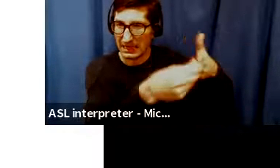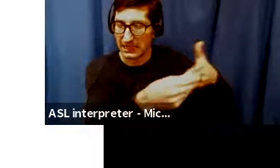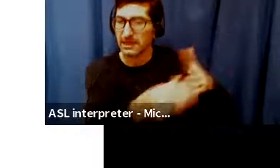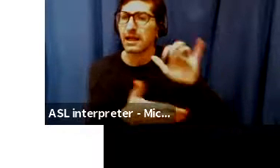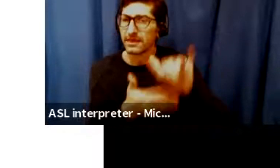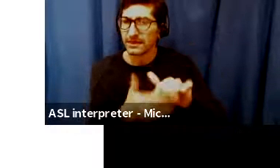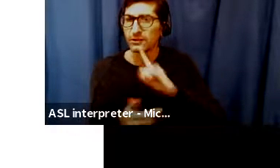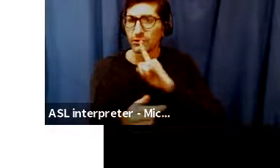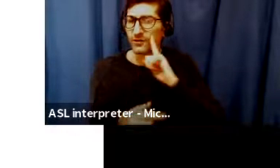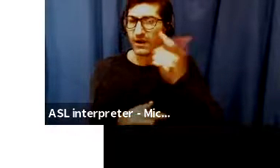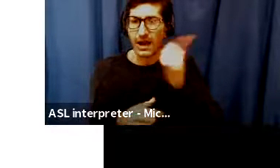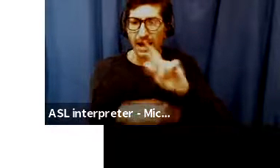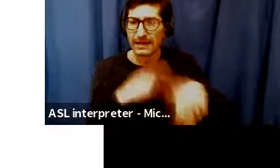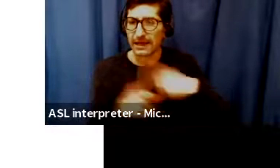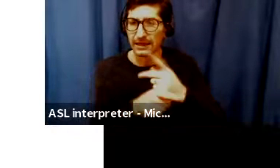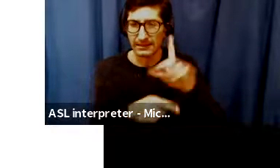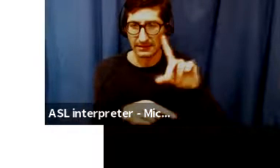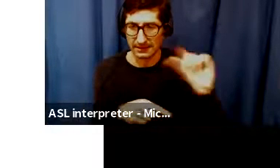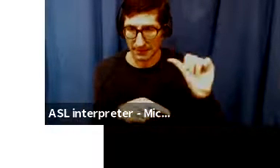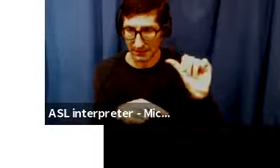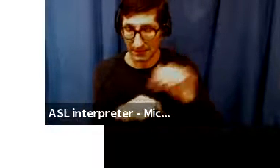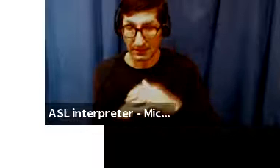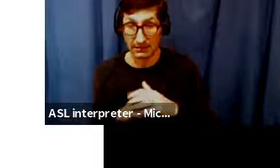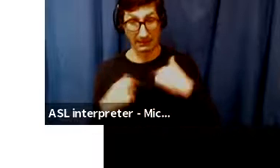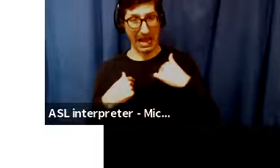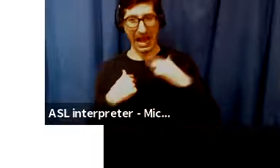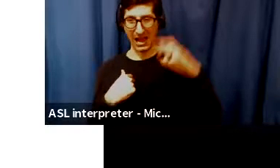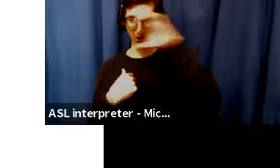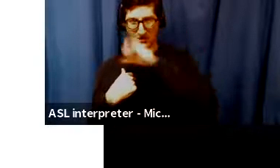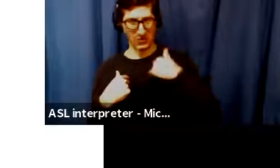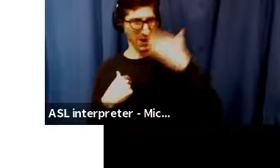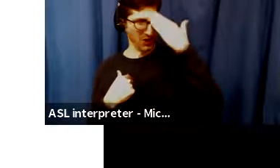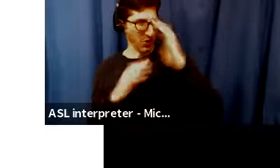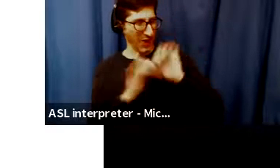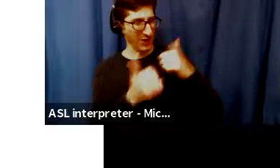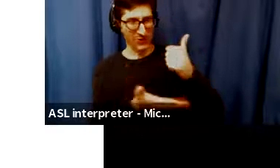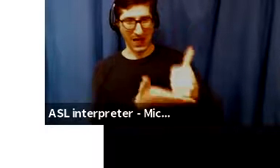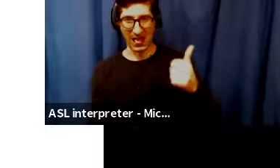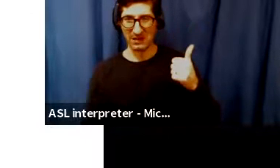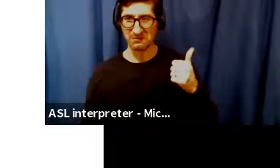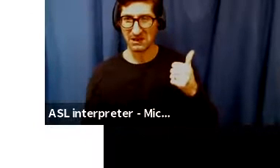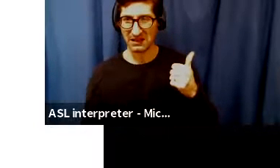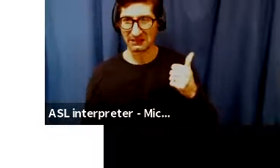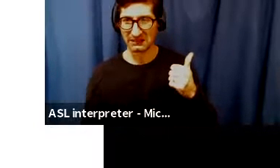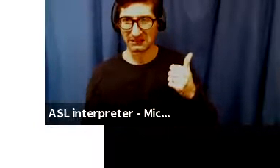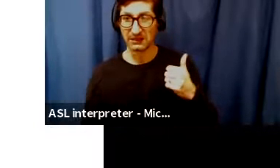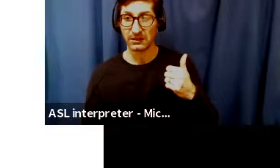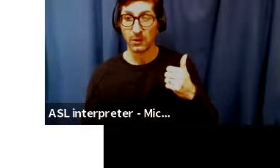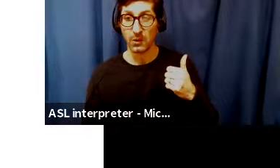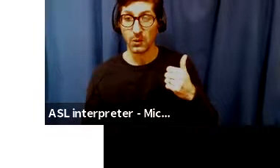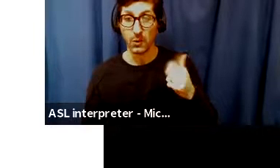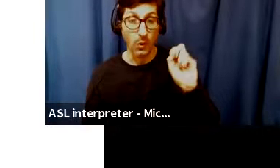Don't assume that you know how to help the person or even that the person needs help.